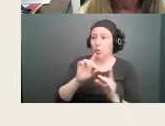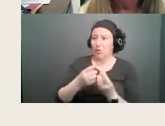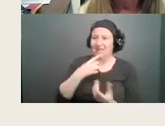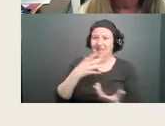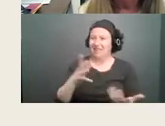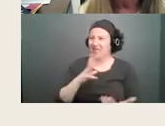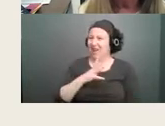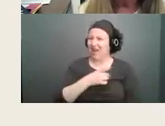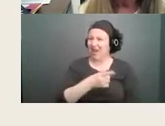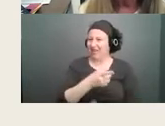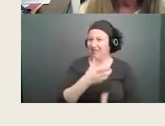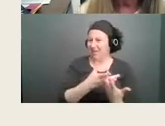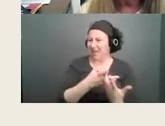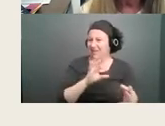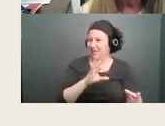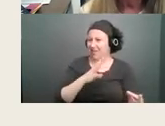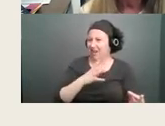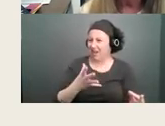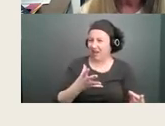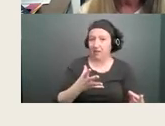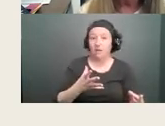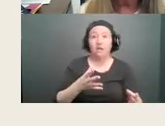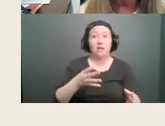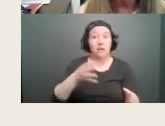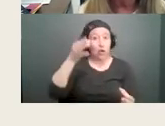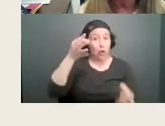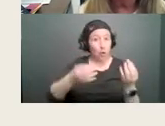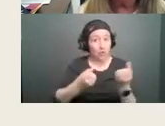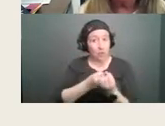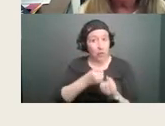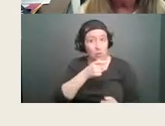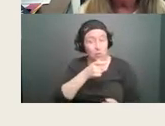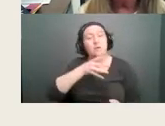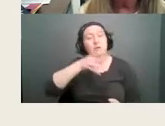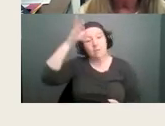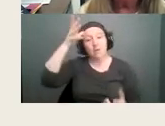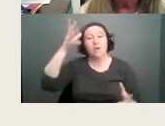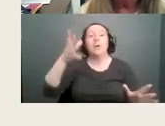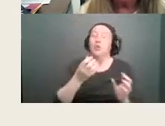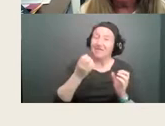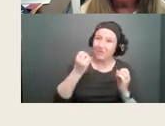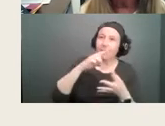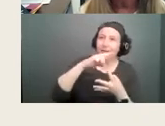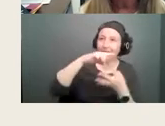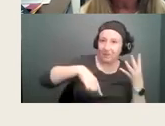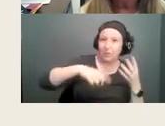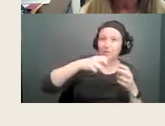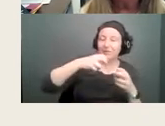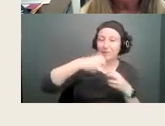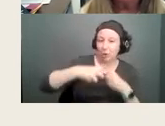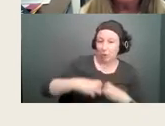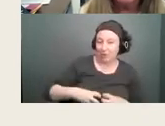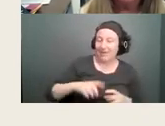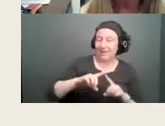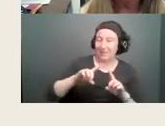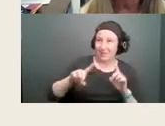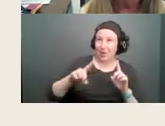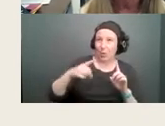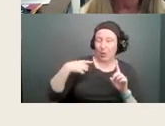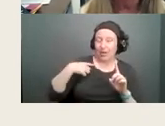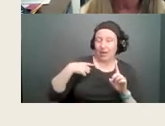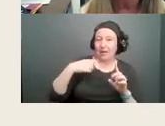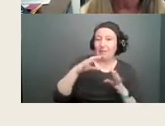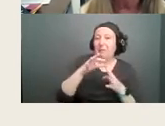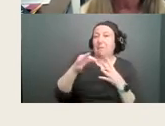fine. This one's going to be held for the parent. It had multiple issues. We're just sharing those that are very specifically focused on our